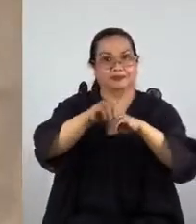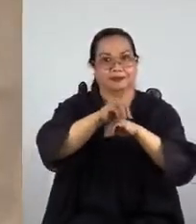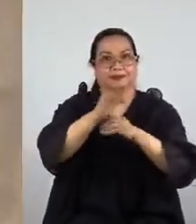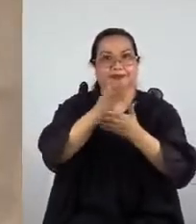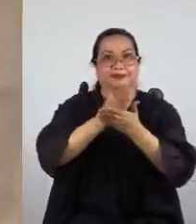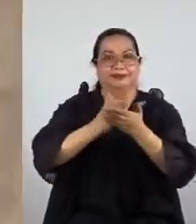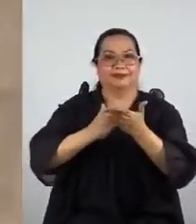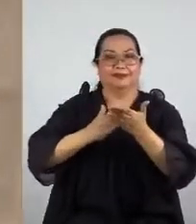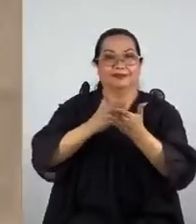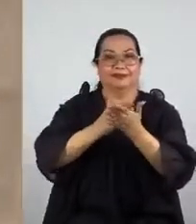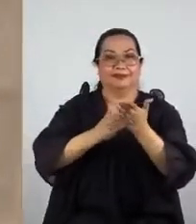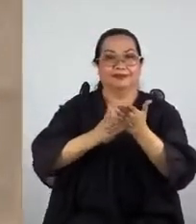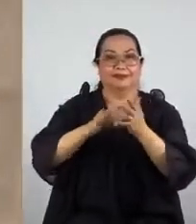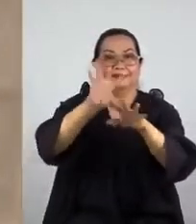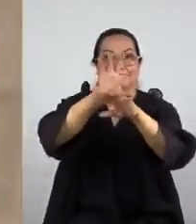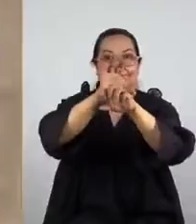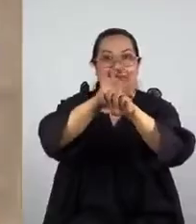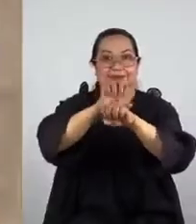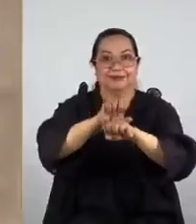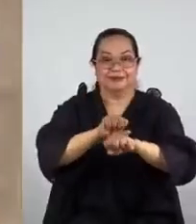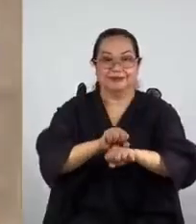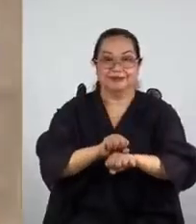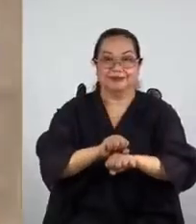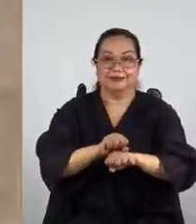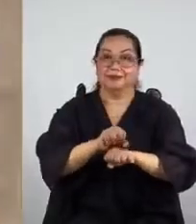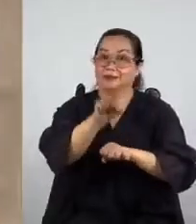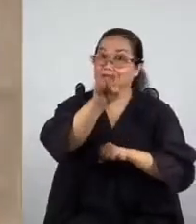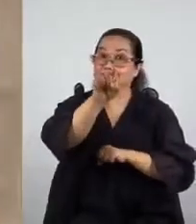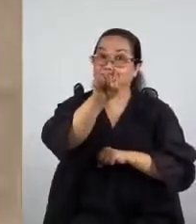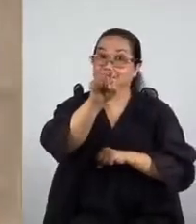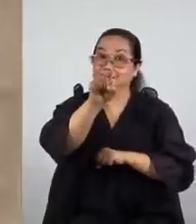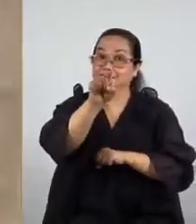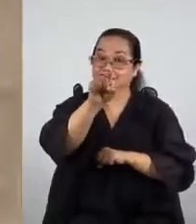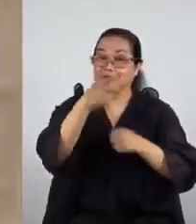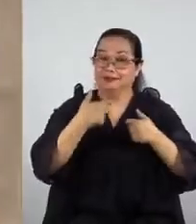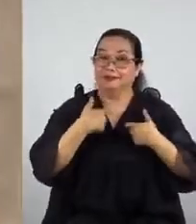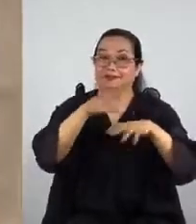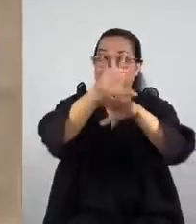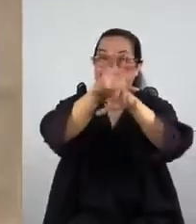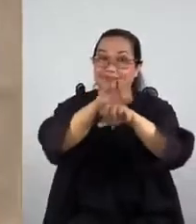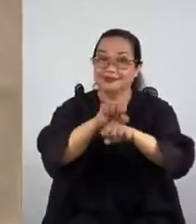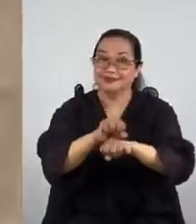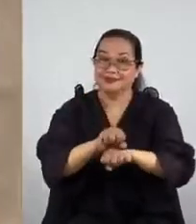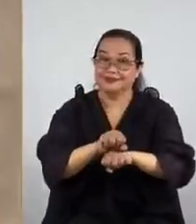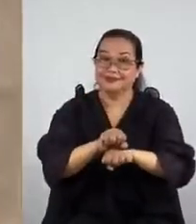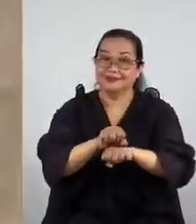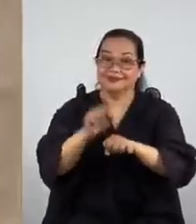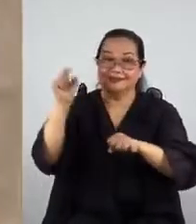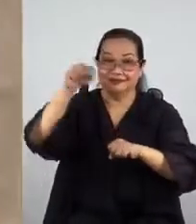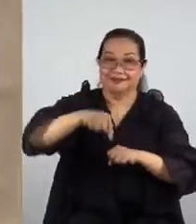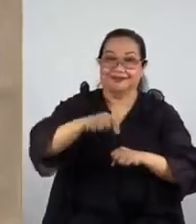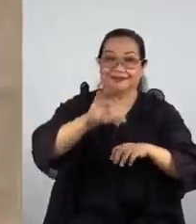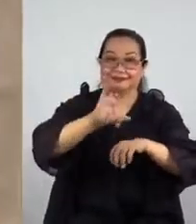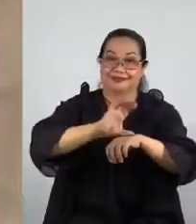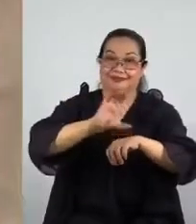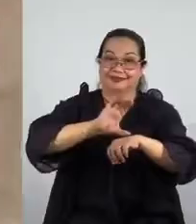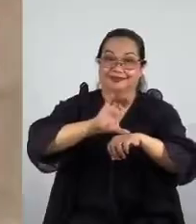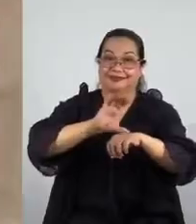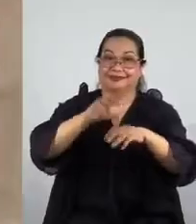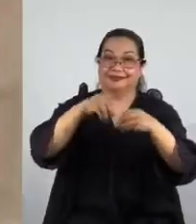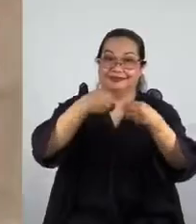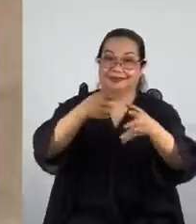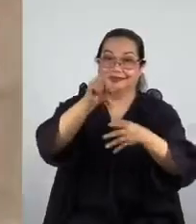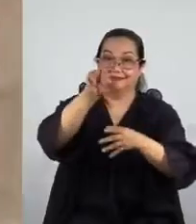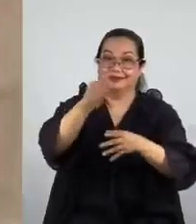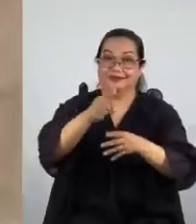some legalistic rituals, with new legalistic rituals? Have we made coming to church, giving our tithes,